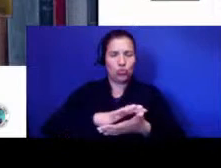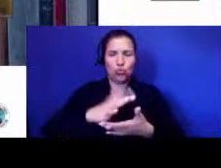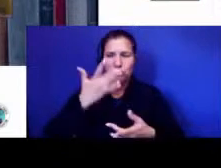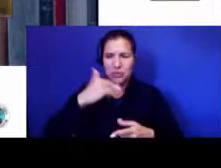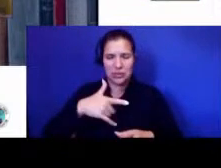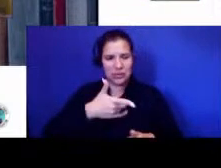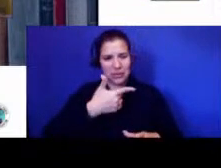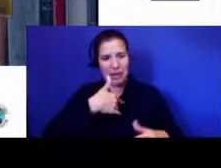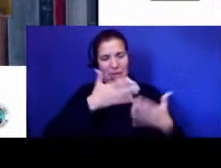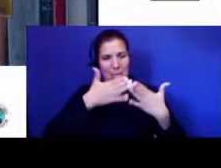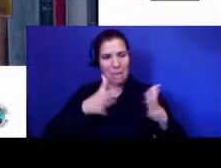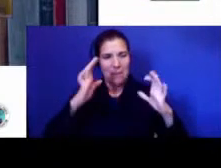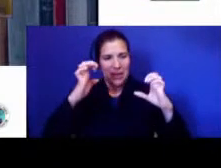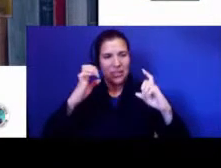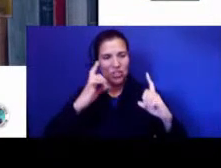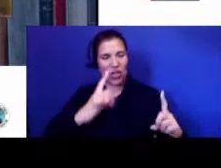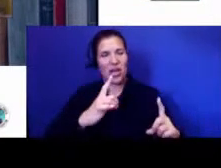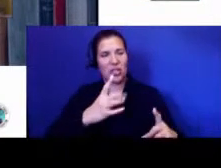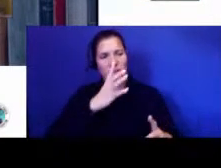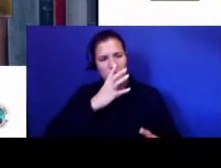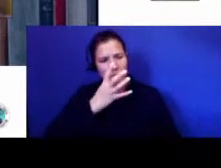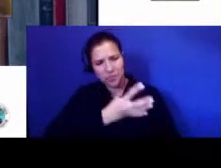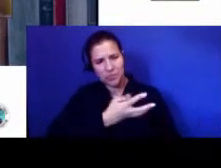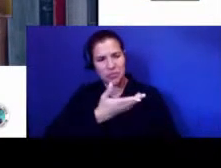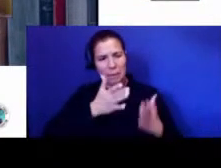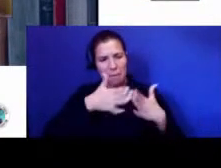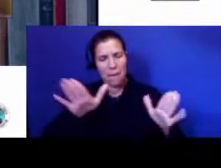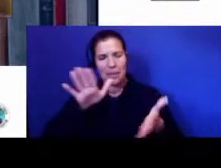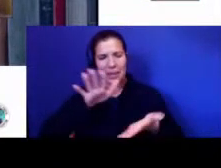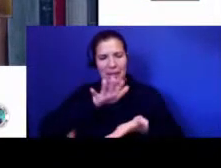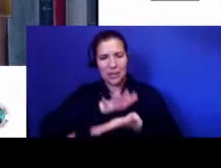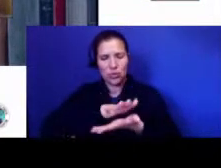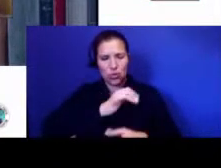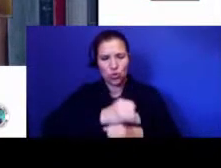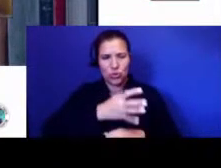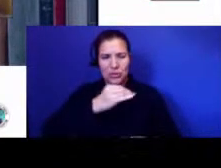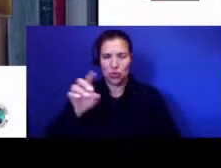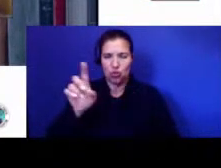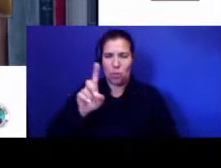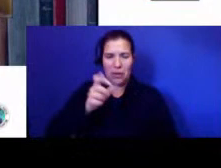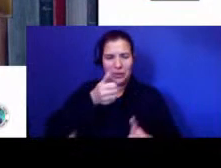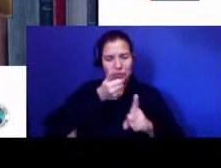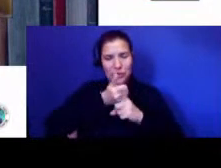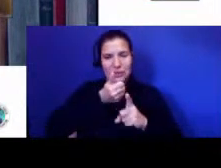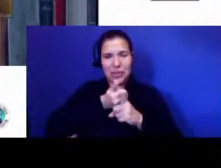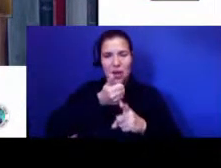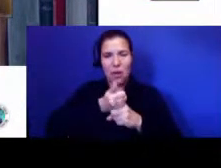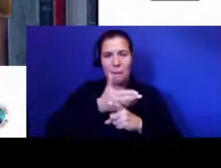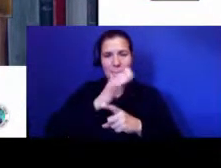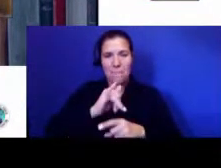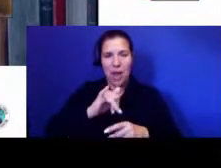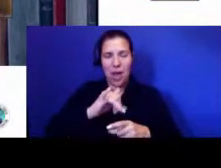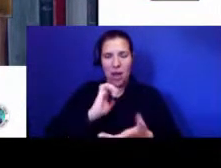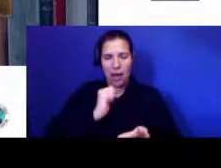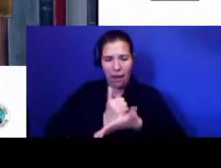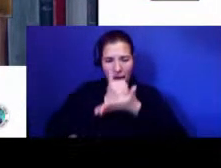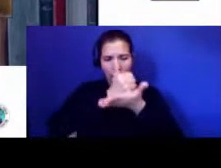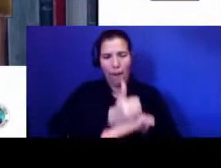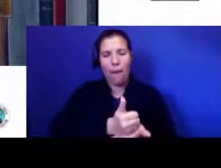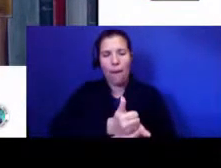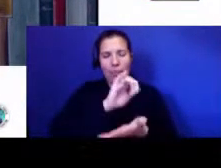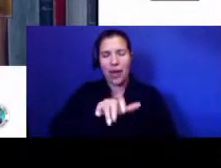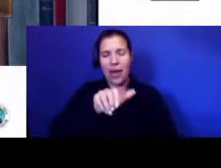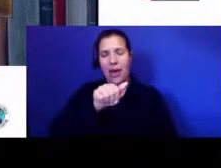public education, public institutions, and democracy itself by weaponizing